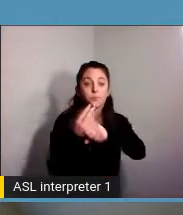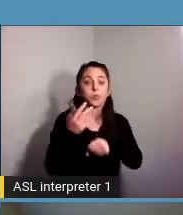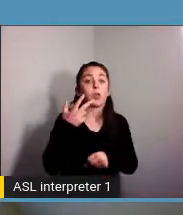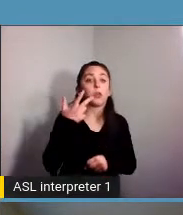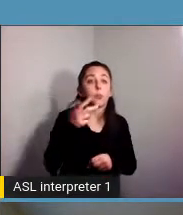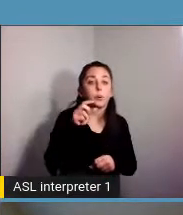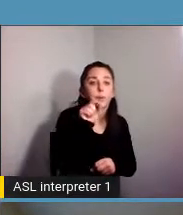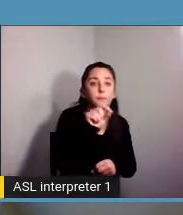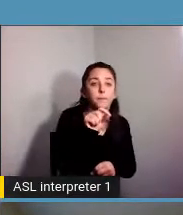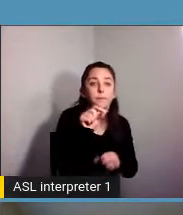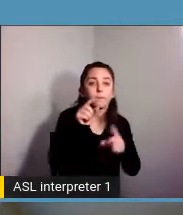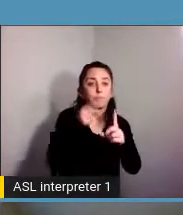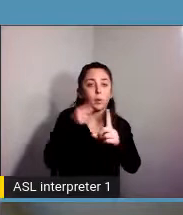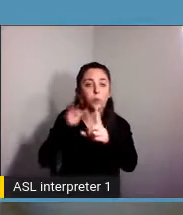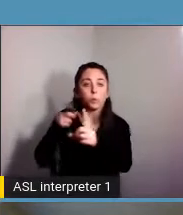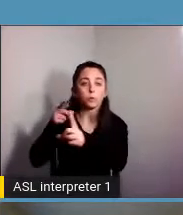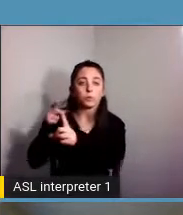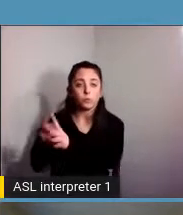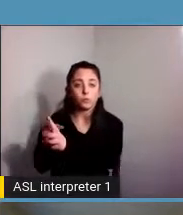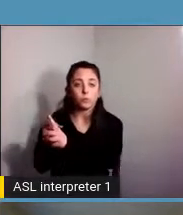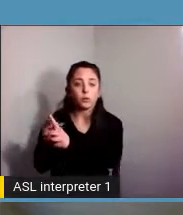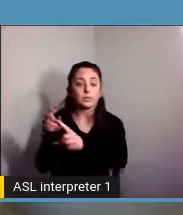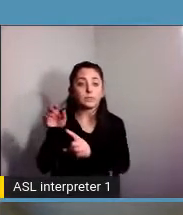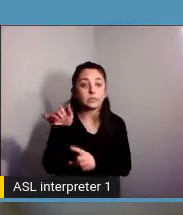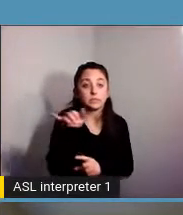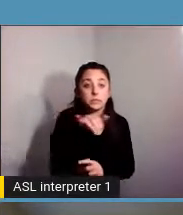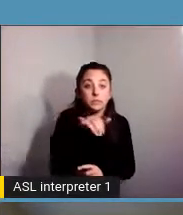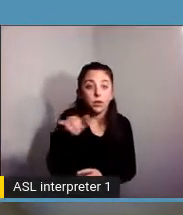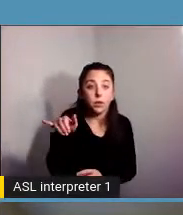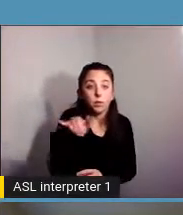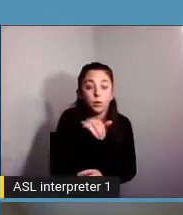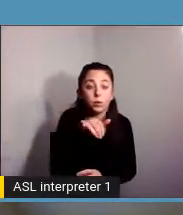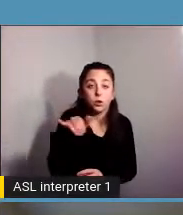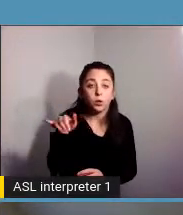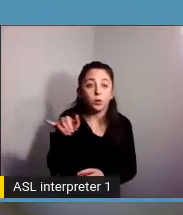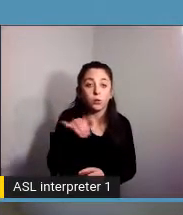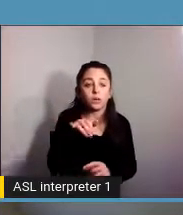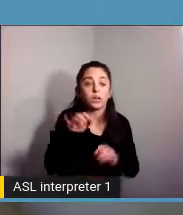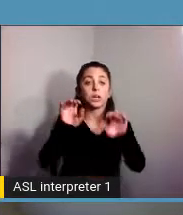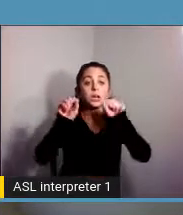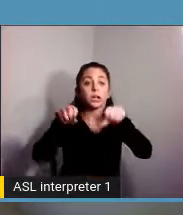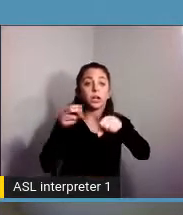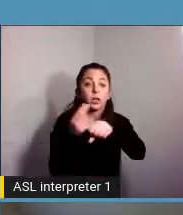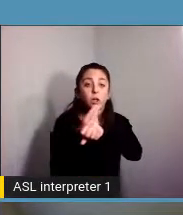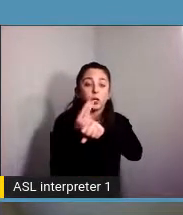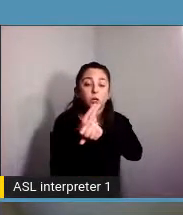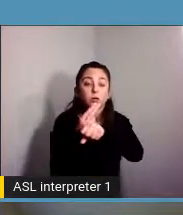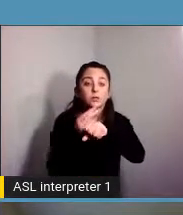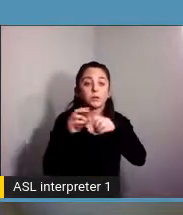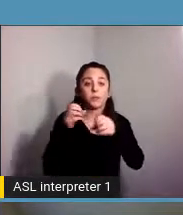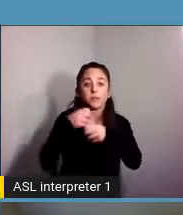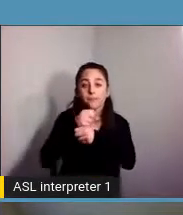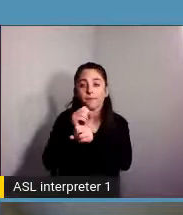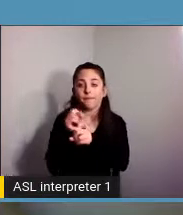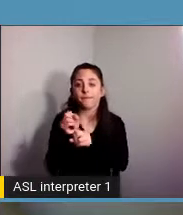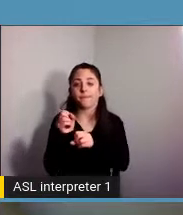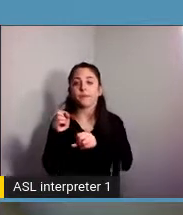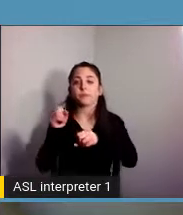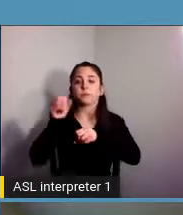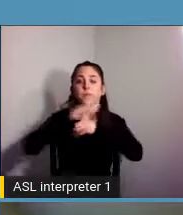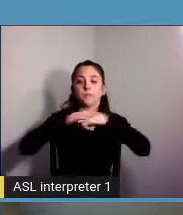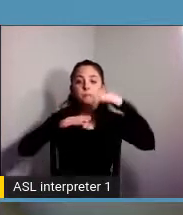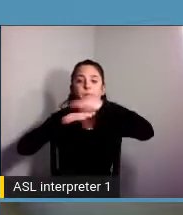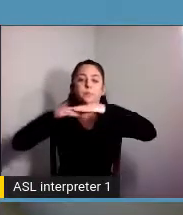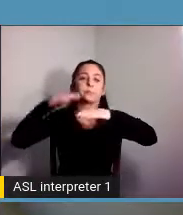points that were similar on all of the objects were able to be used to create a cross section. And then those cross sections were